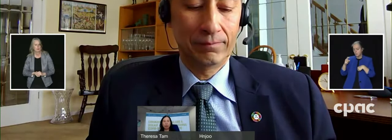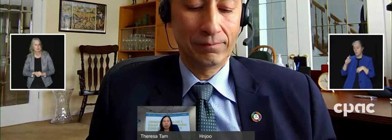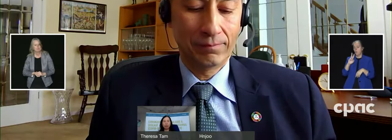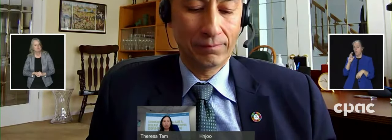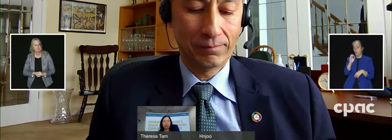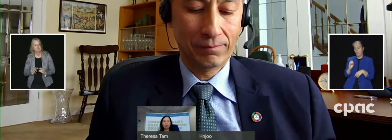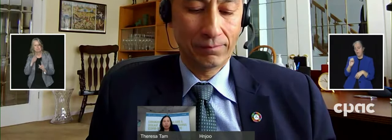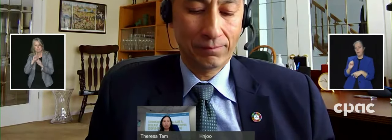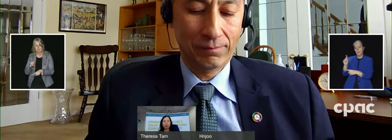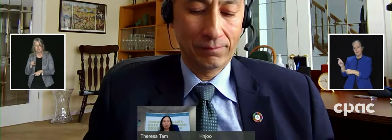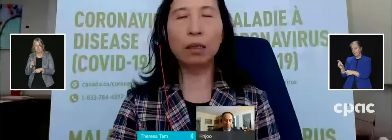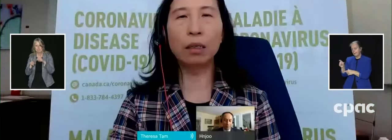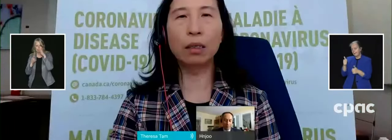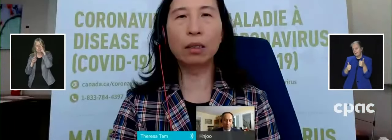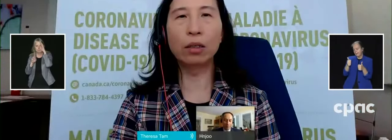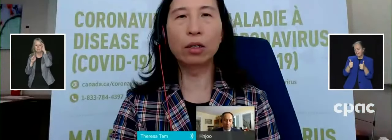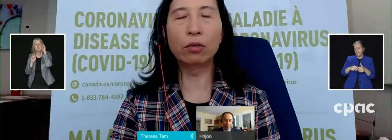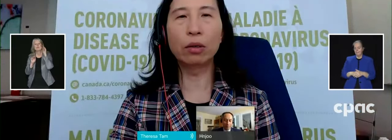I think, again,